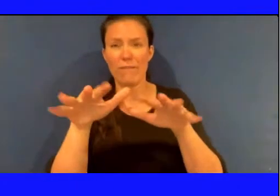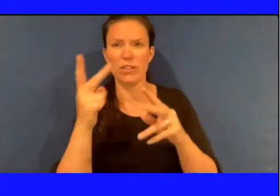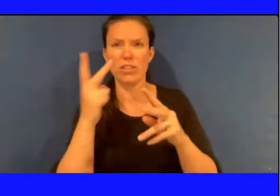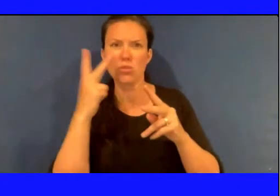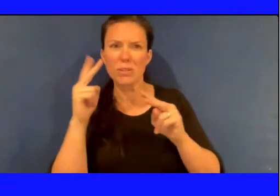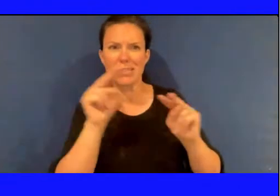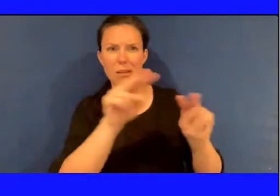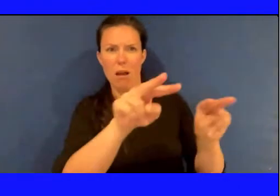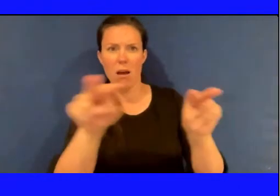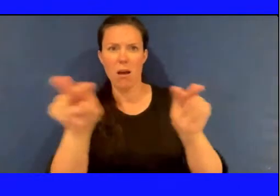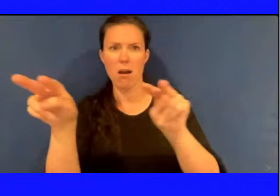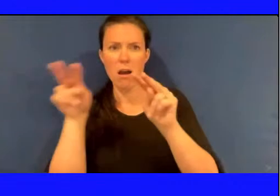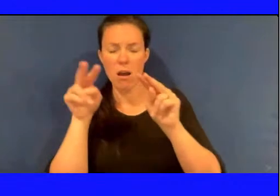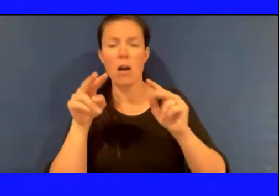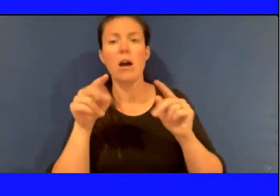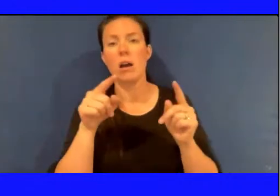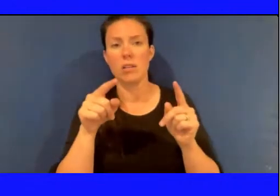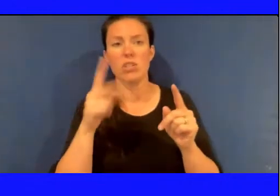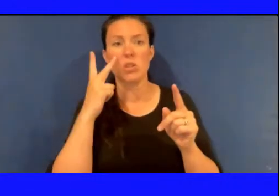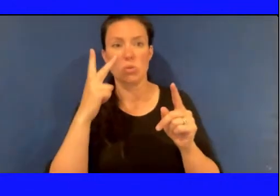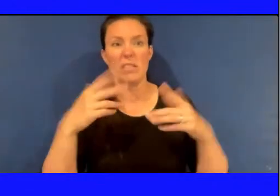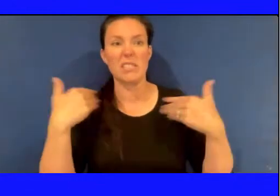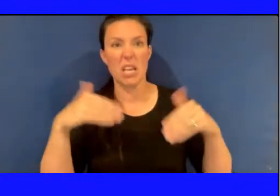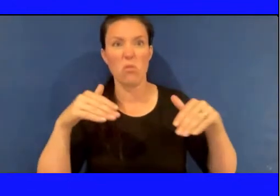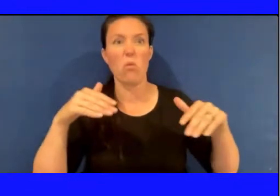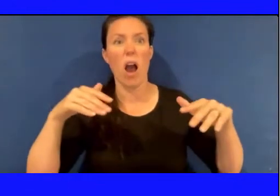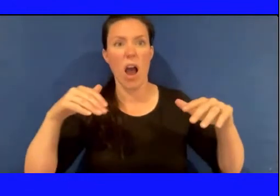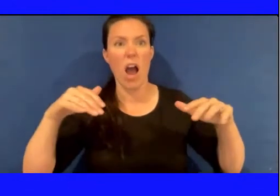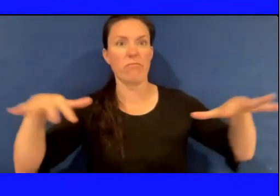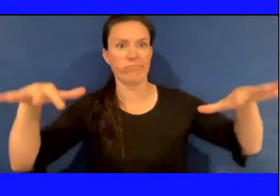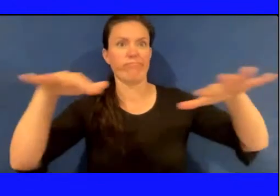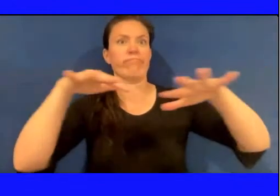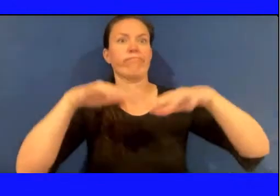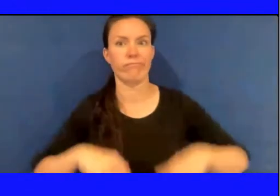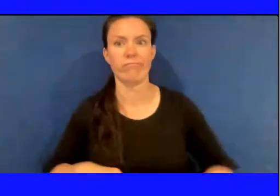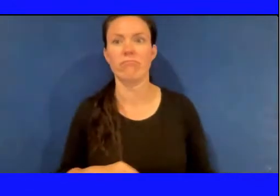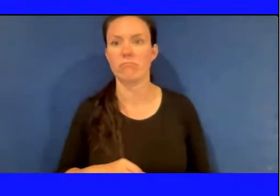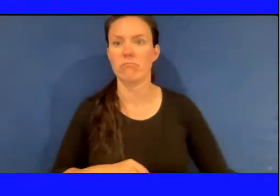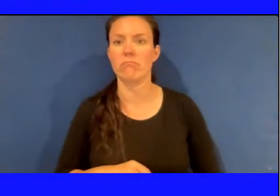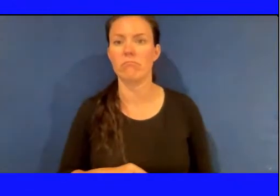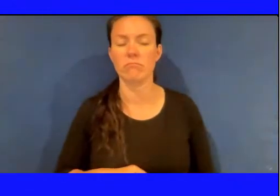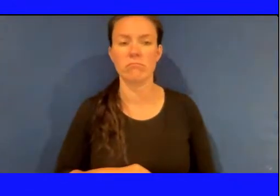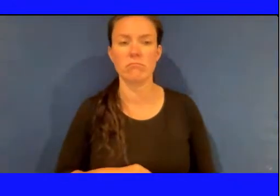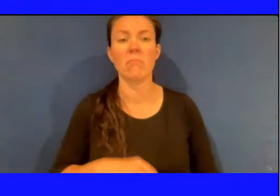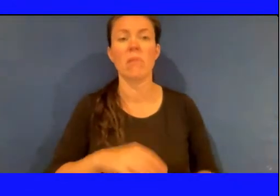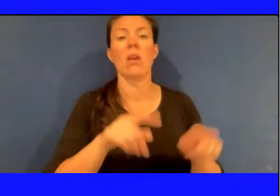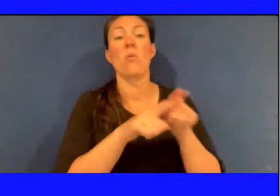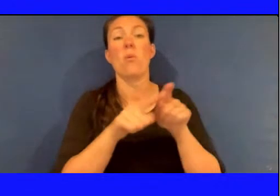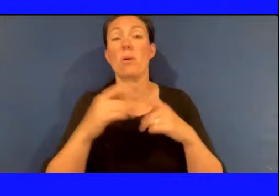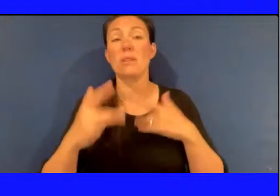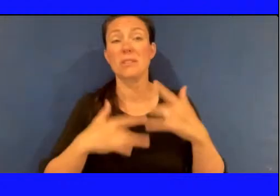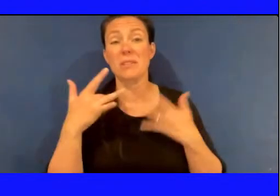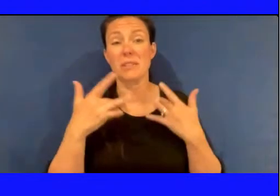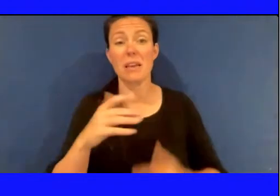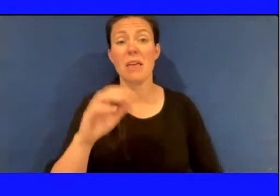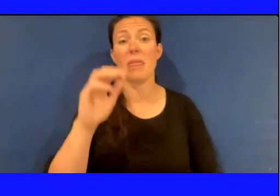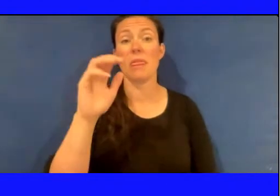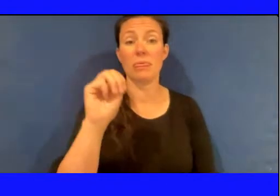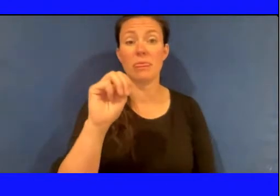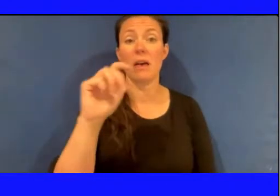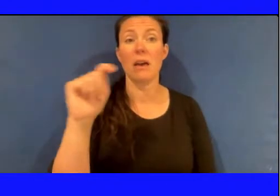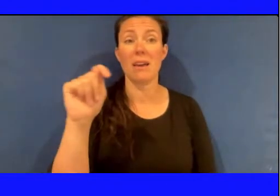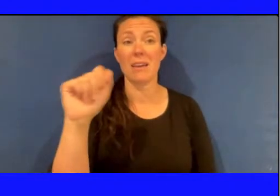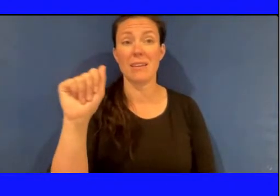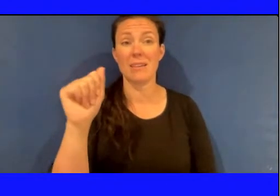but the caliber of our execution, I think, will be evident. So we're also really excited that the MTA wanted to